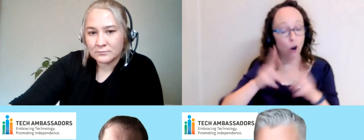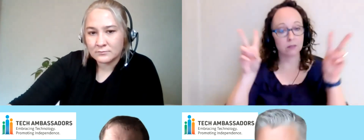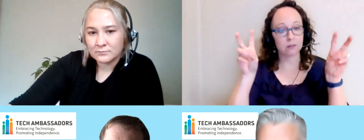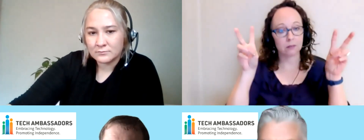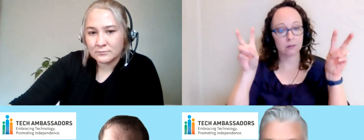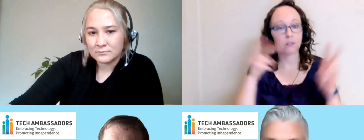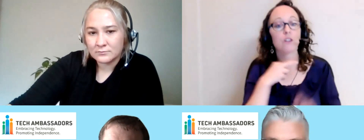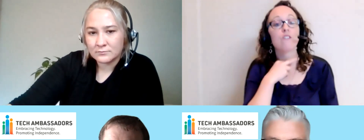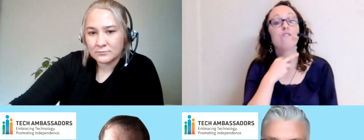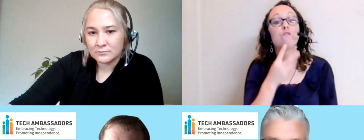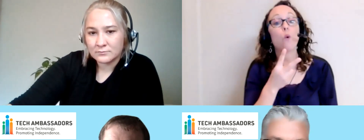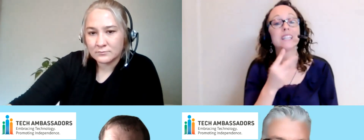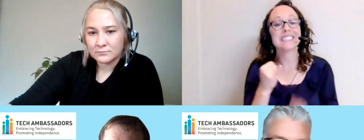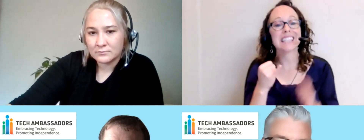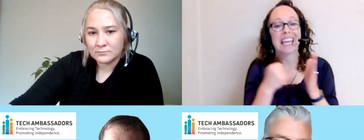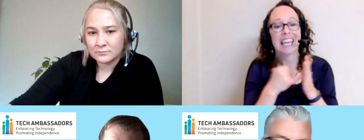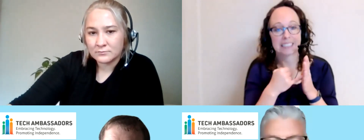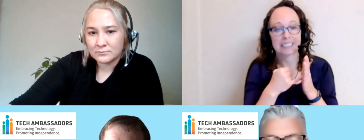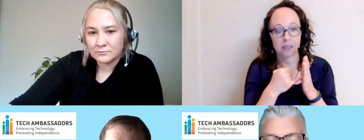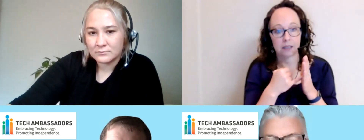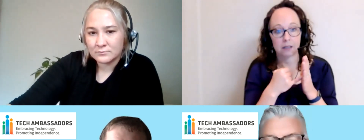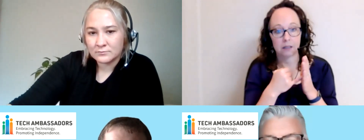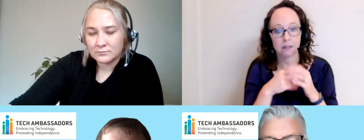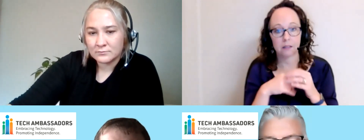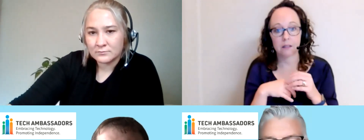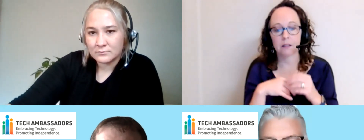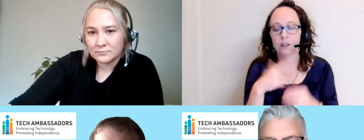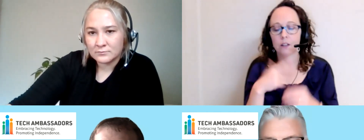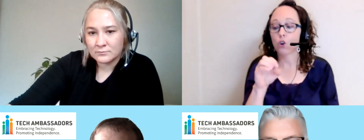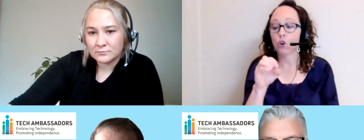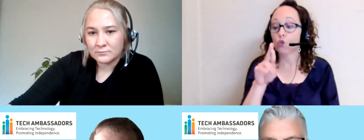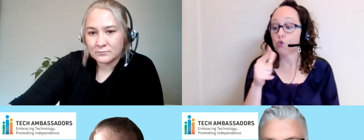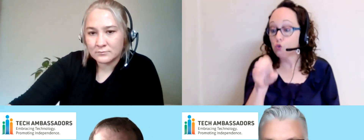If he can get his camera and microphone